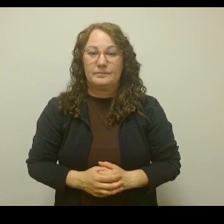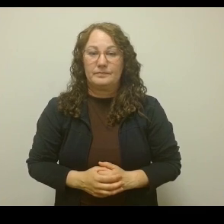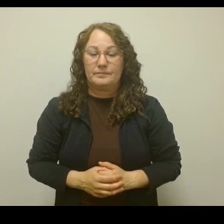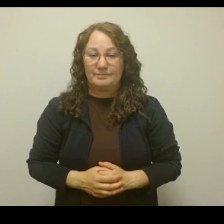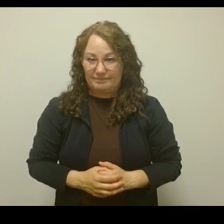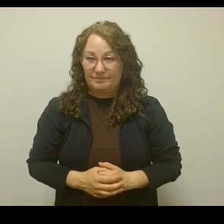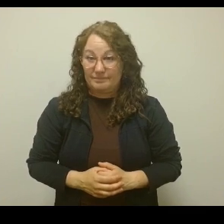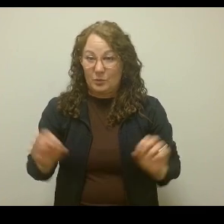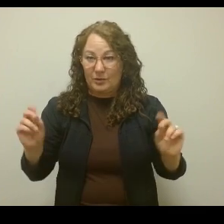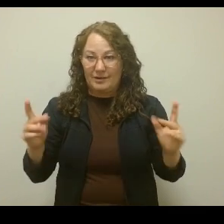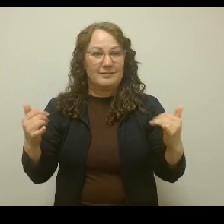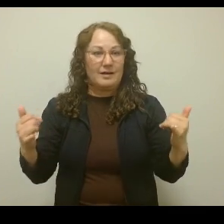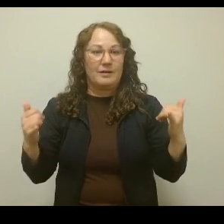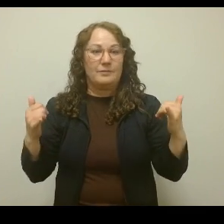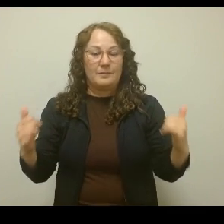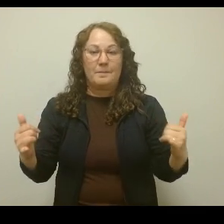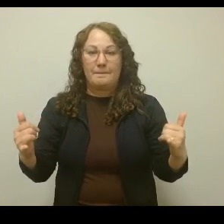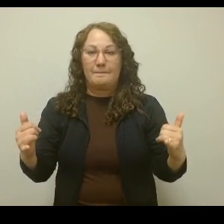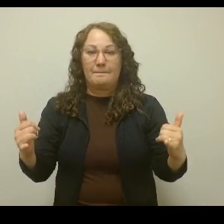Okay, let's now